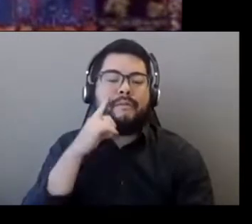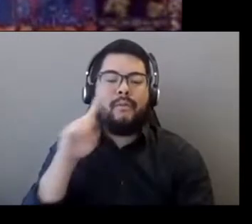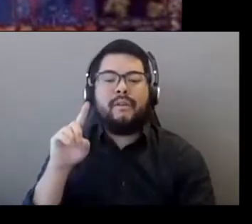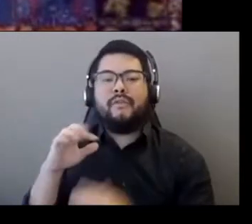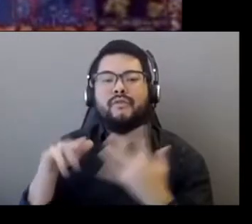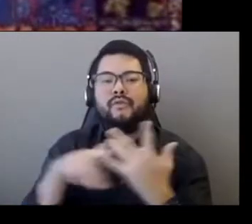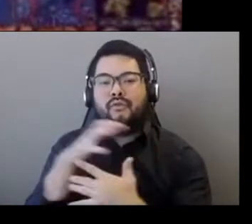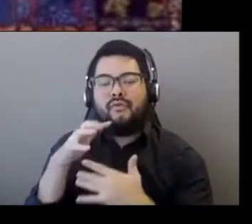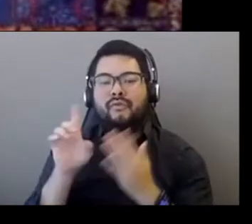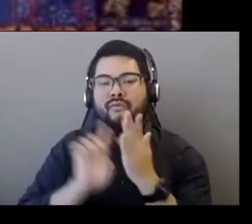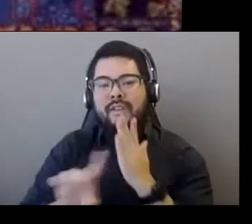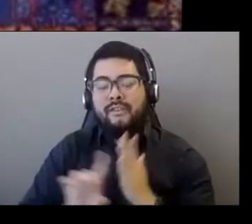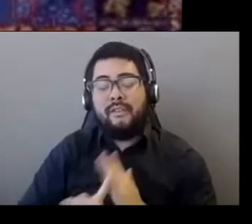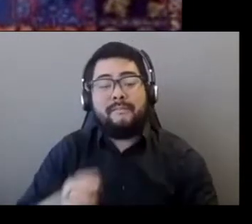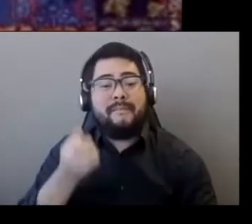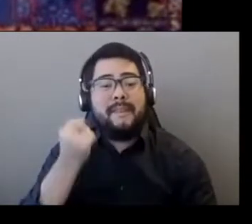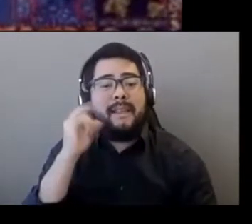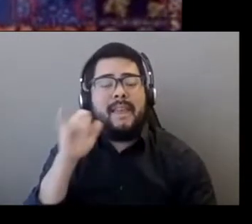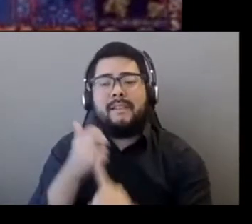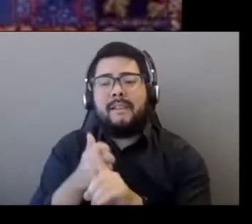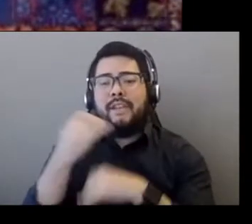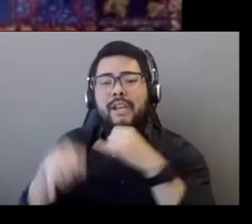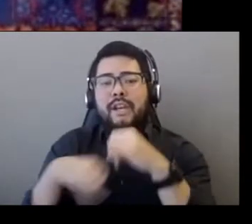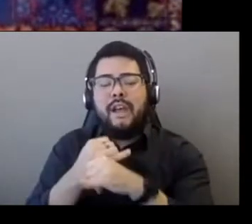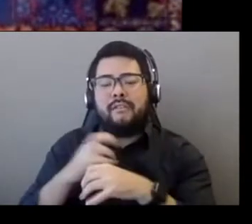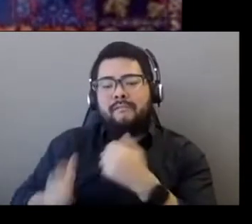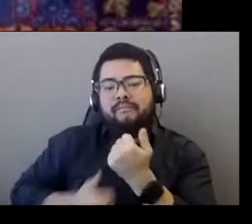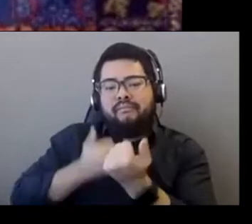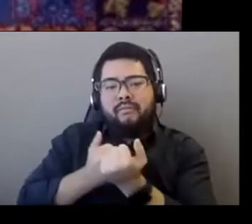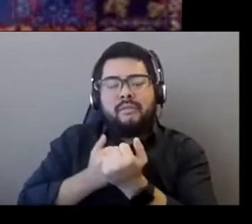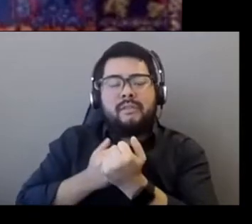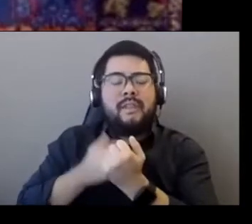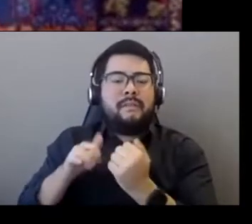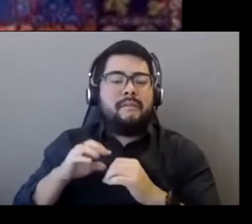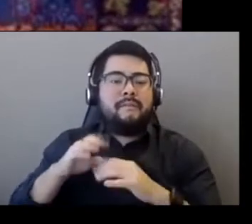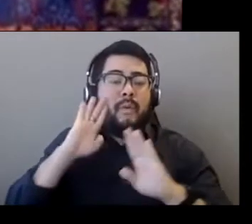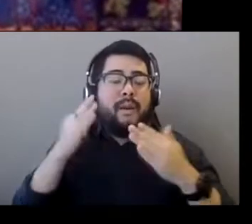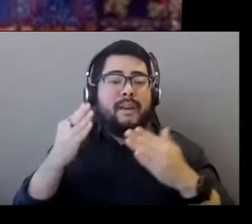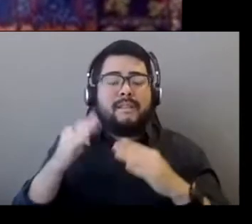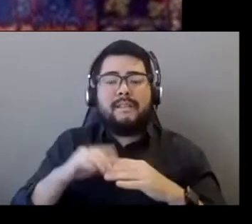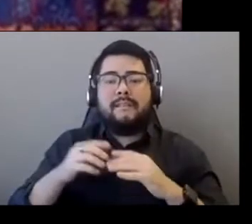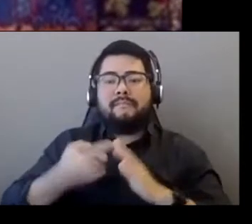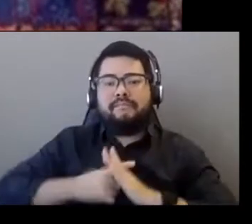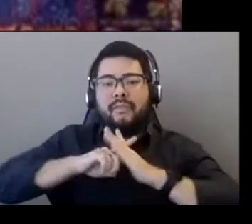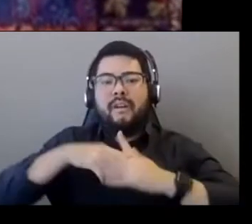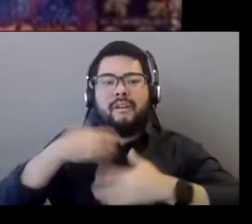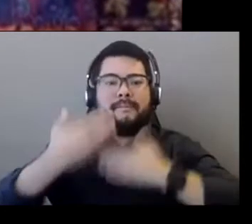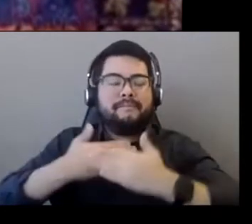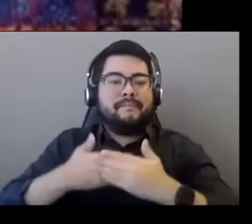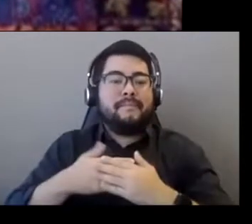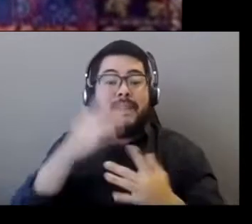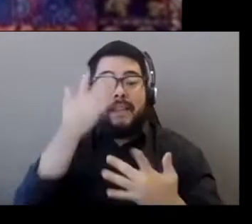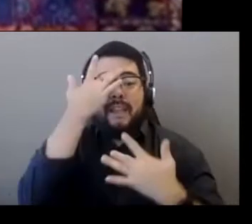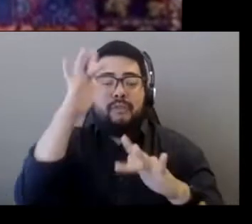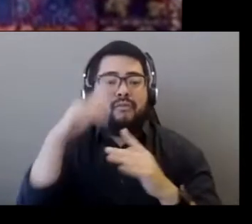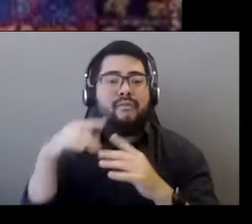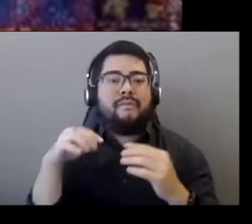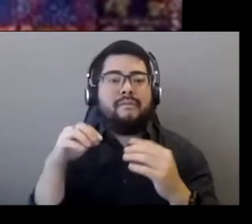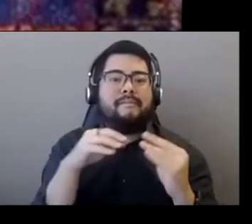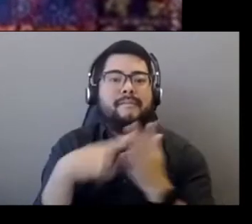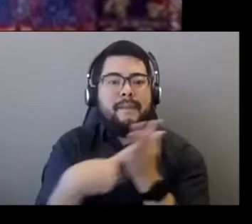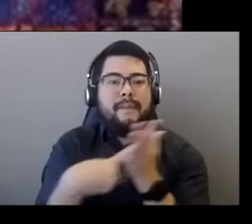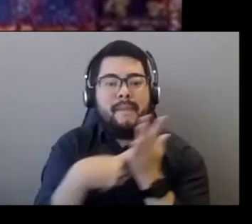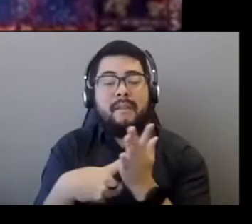Research, an international movement-driven institution focused on stimulating intellectual debate that serves people's aspirations